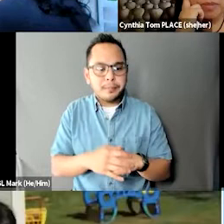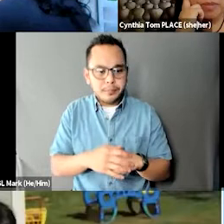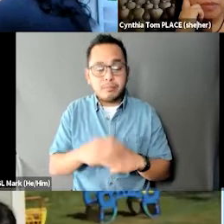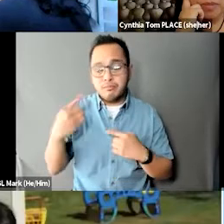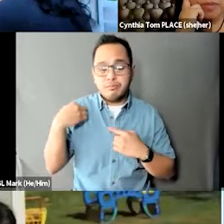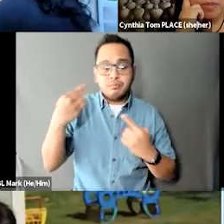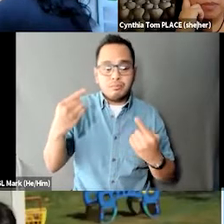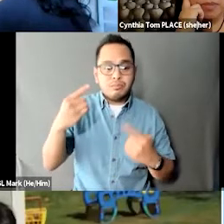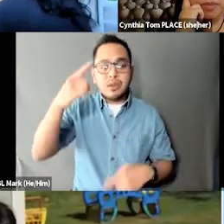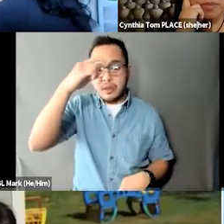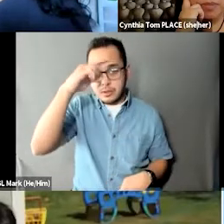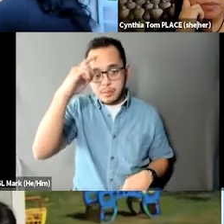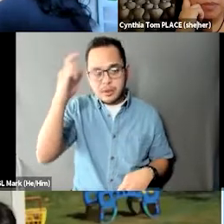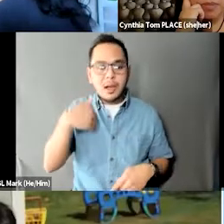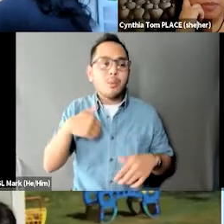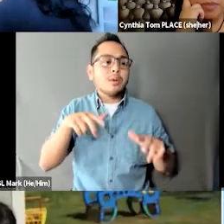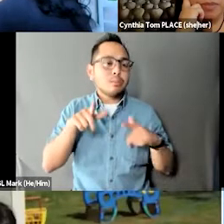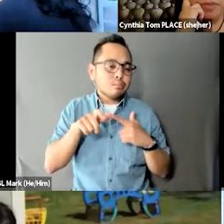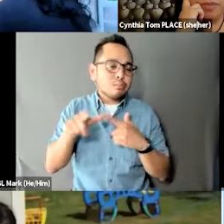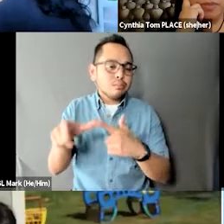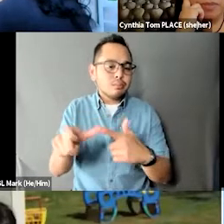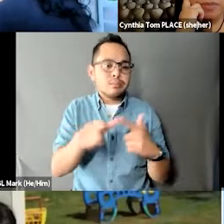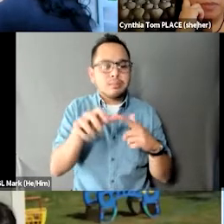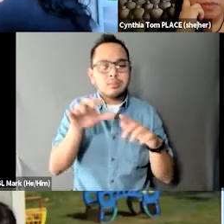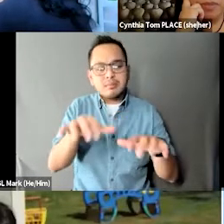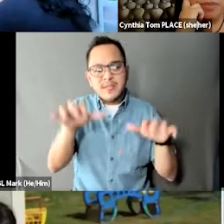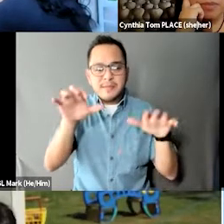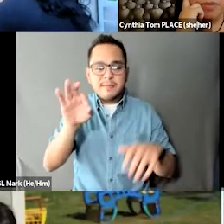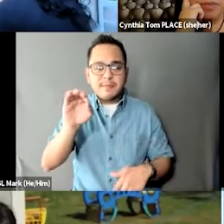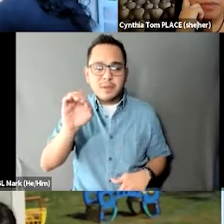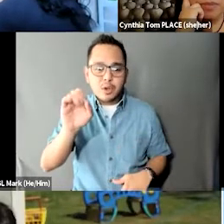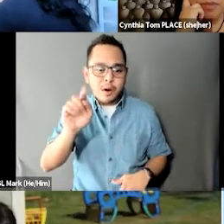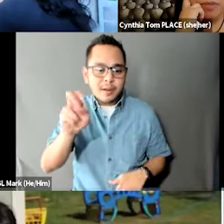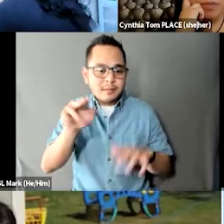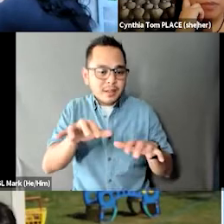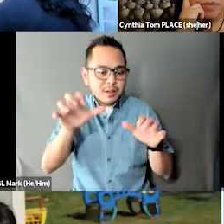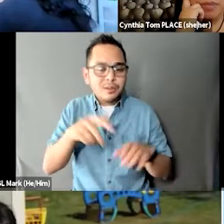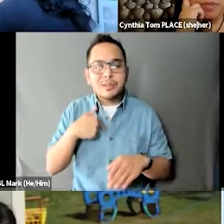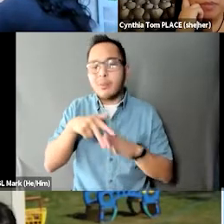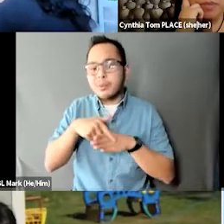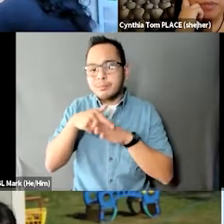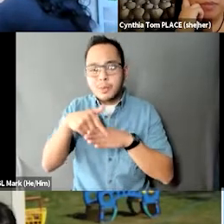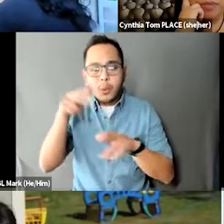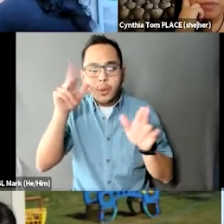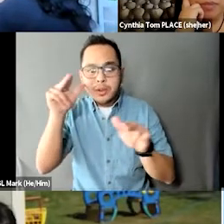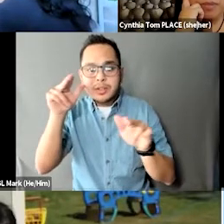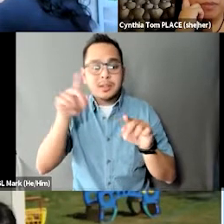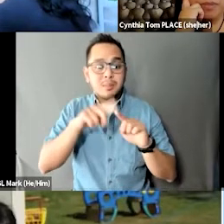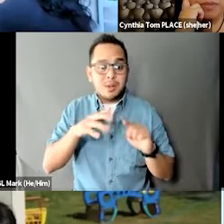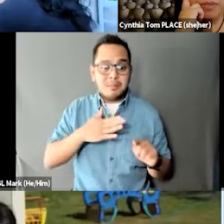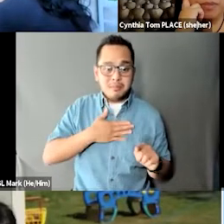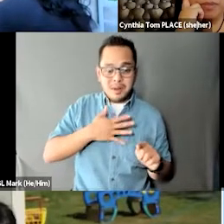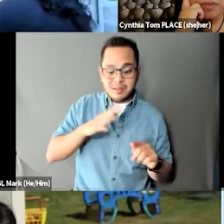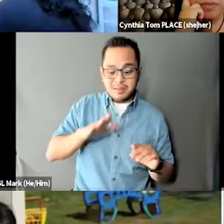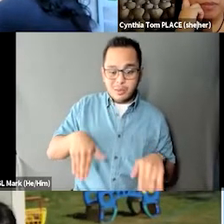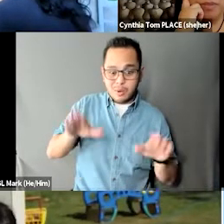running barefoot through cotton fields and riding horses. But unfortunately, my childhood was far from idyllic. I had a father